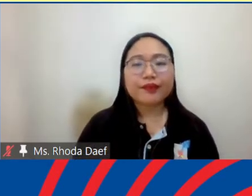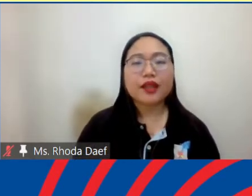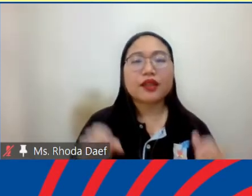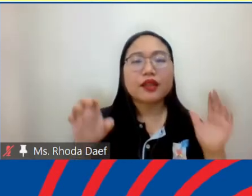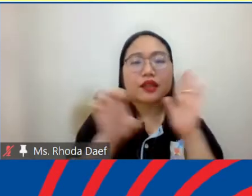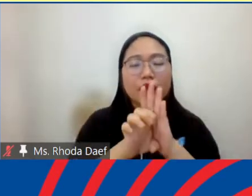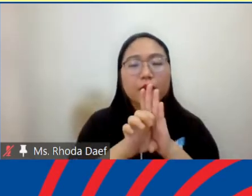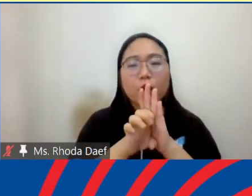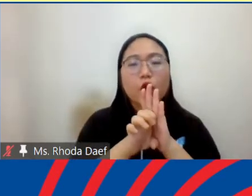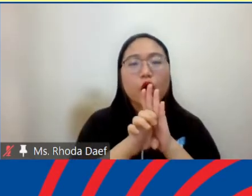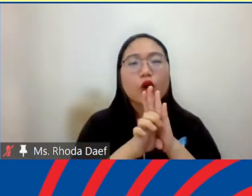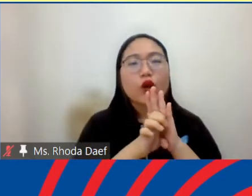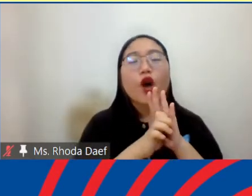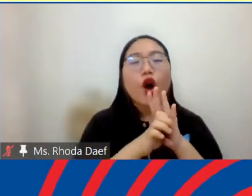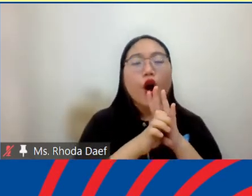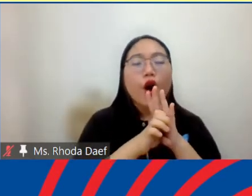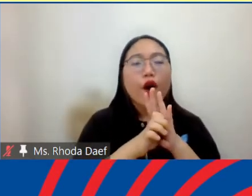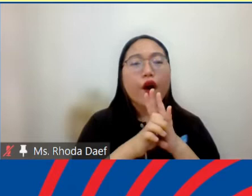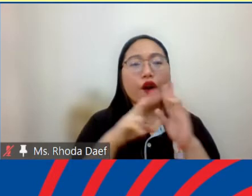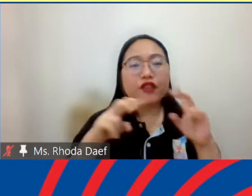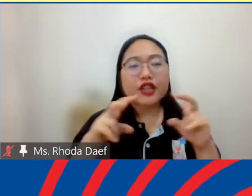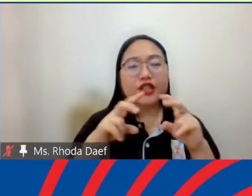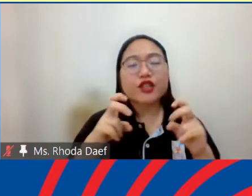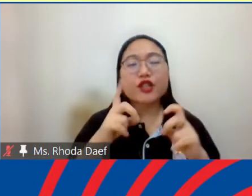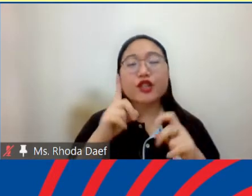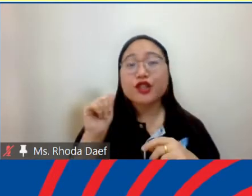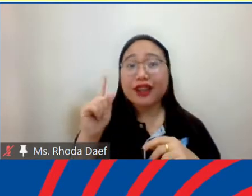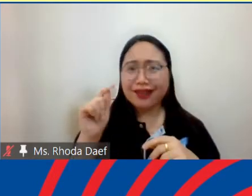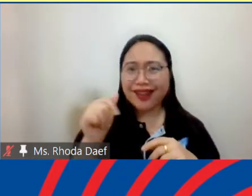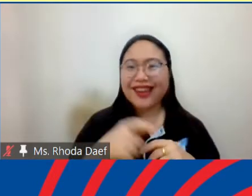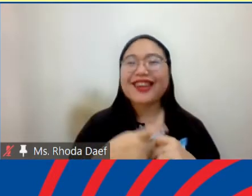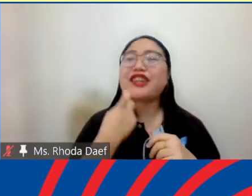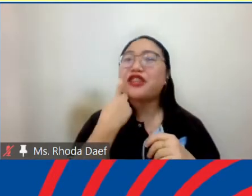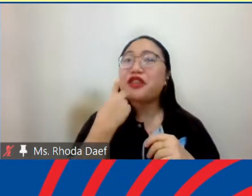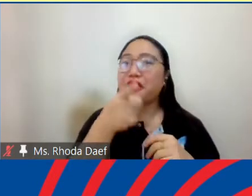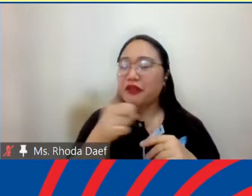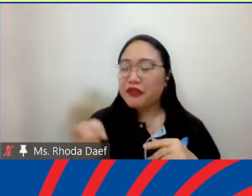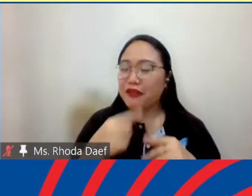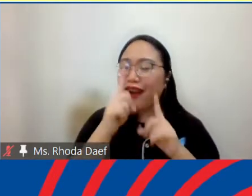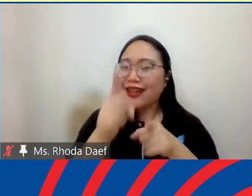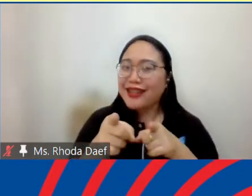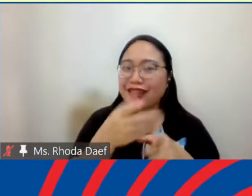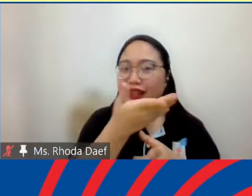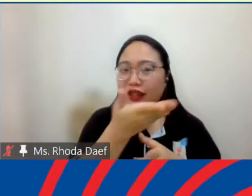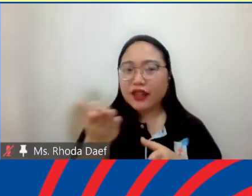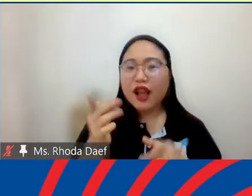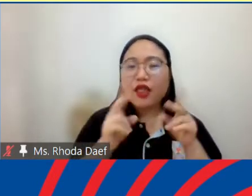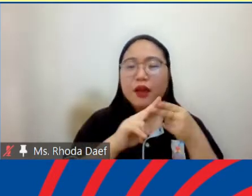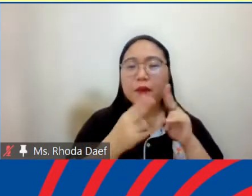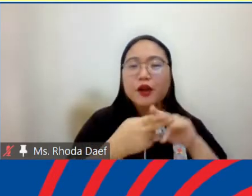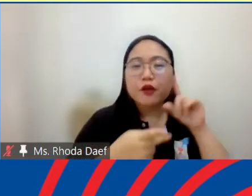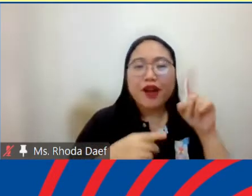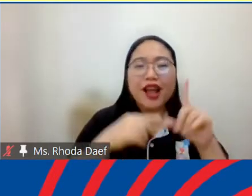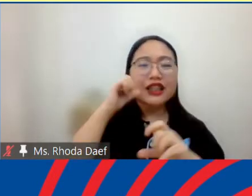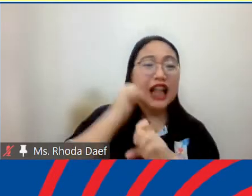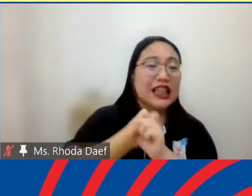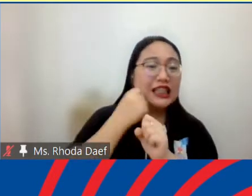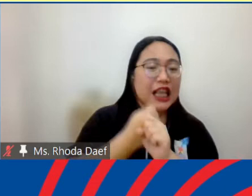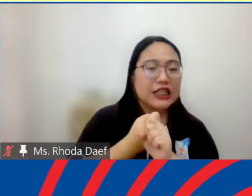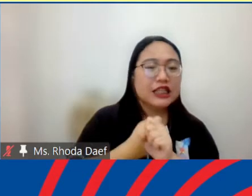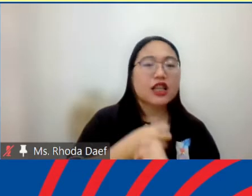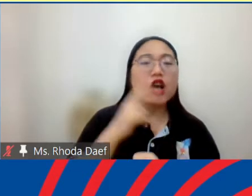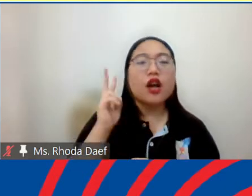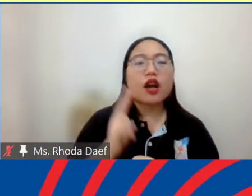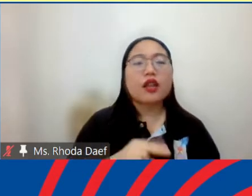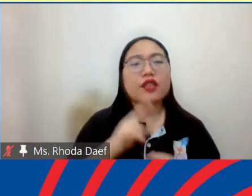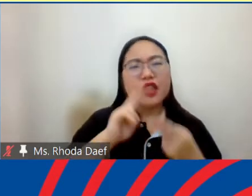Examples of research data, some of which you've already given earlier. So number one, naisip natin kagad, di ba? Statistics,